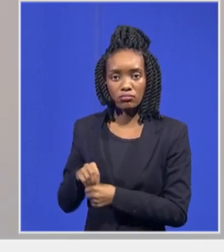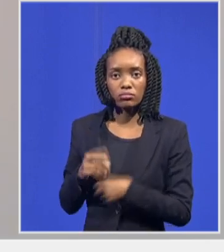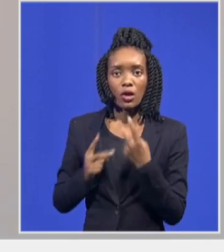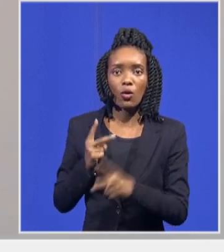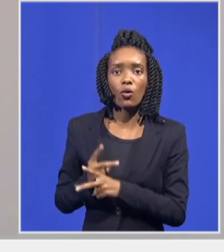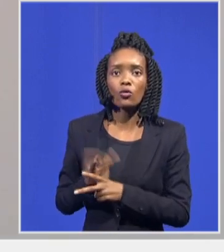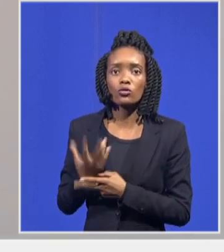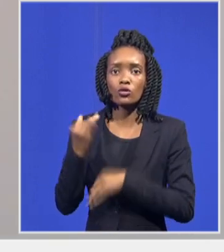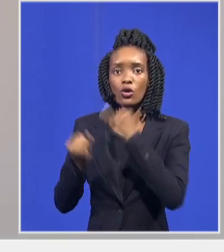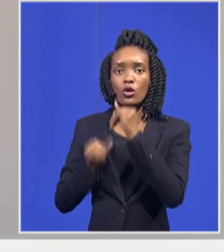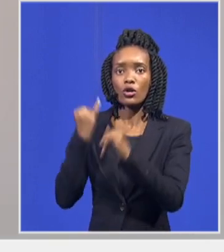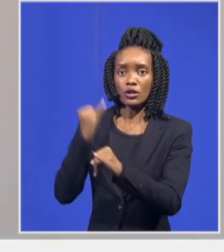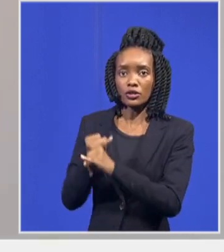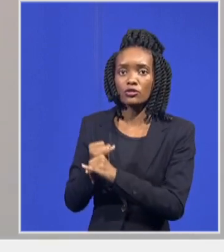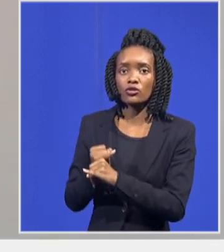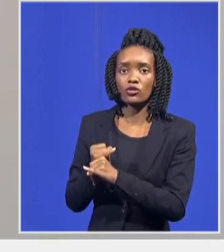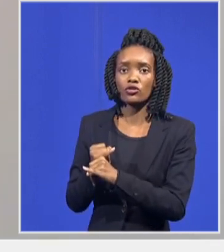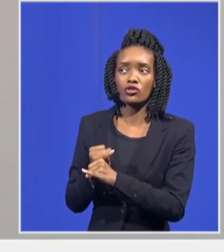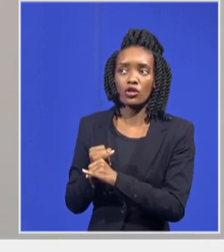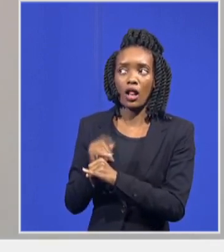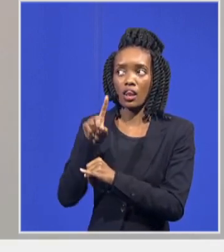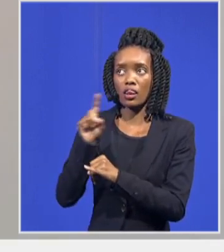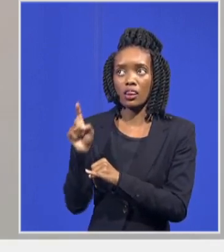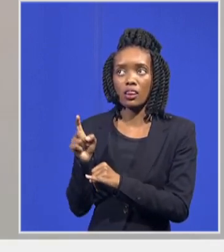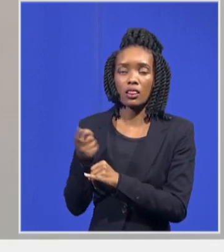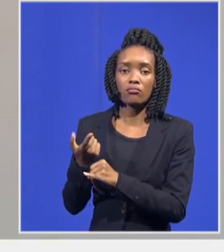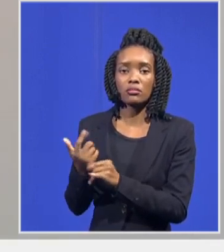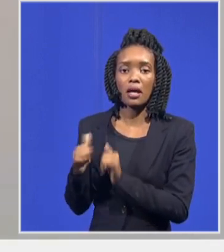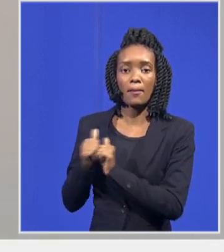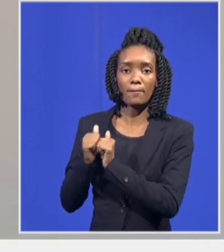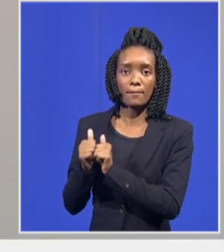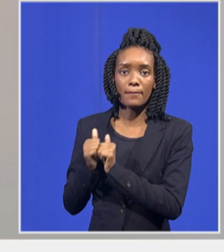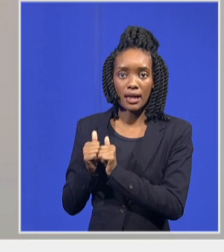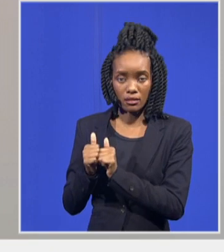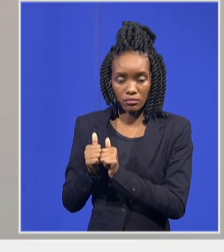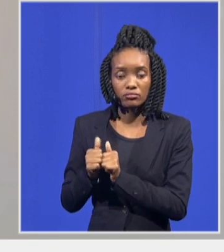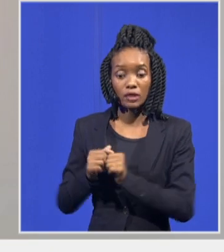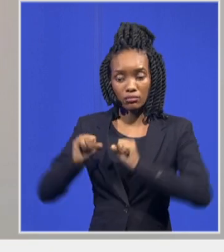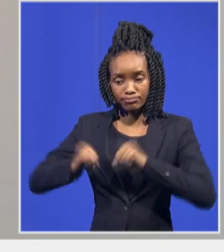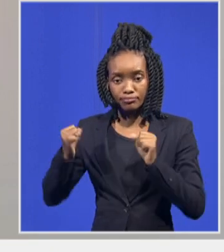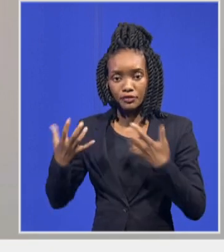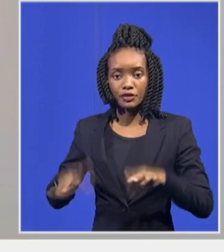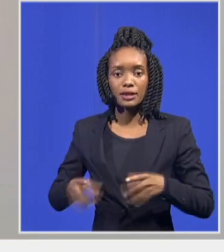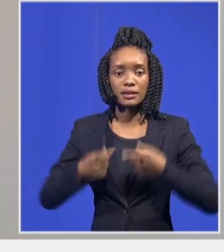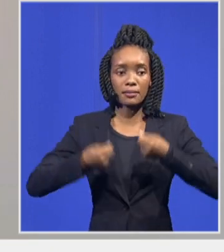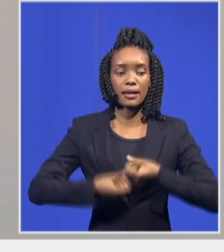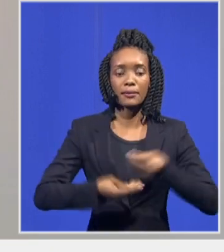the international partner group. They're the ones who will have the partnership with at the end of the day.